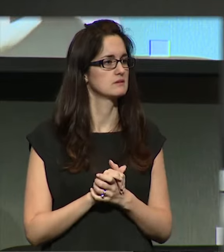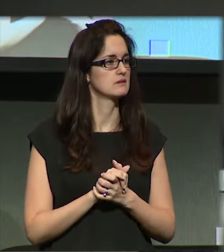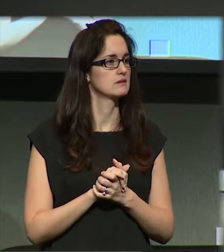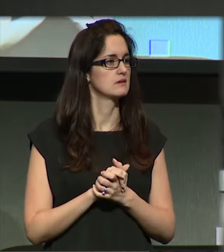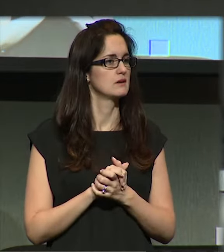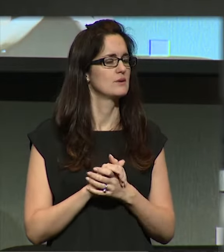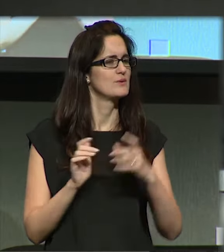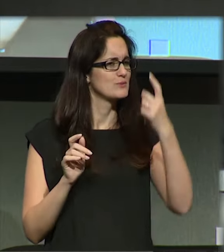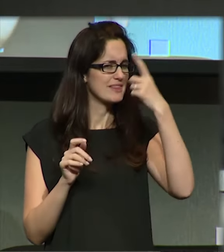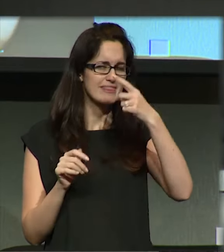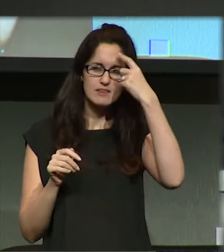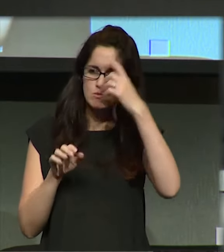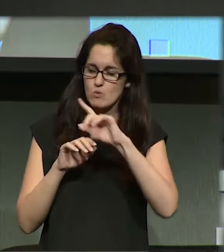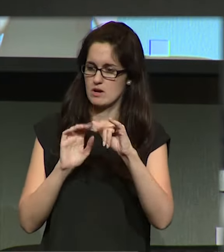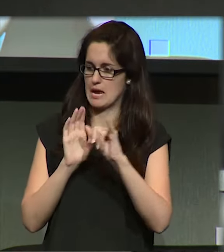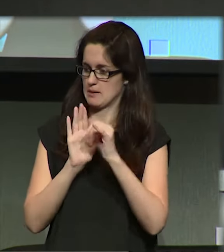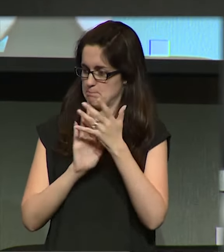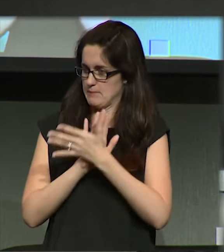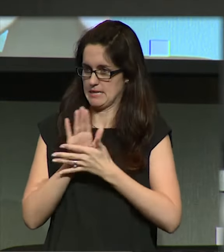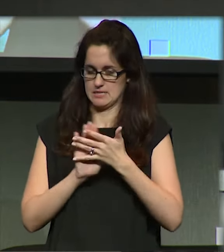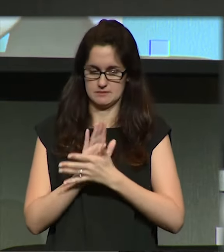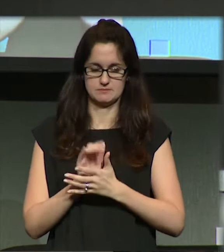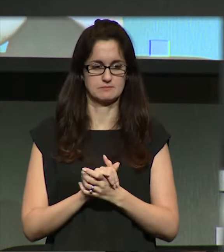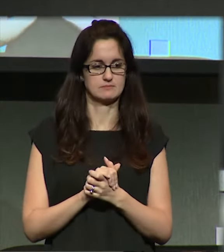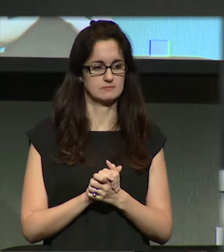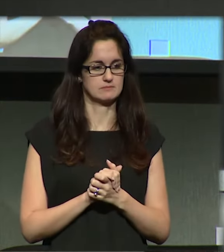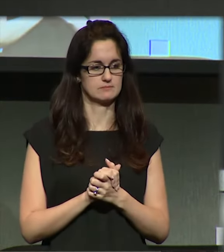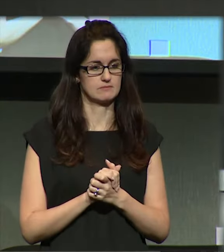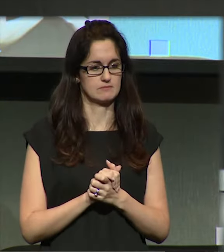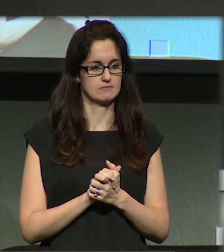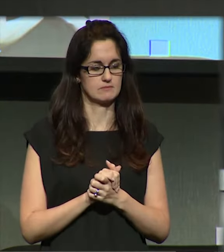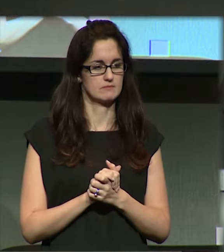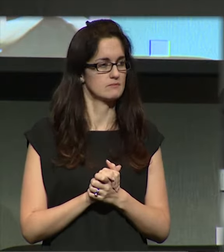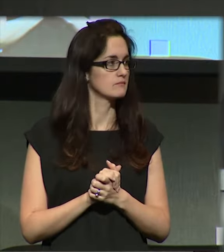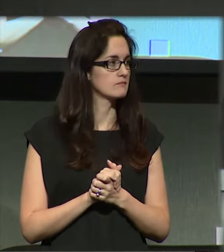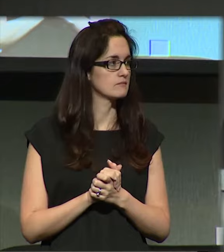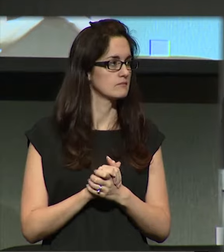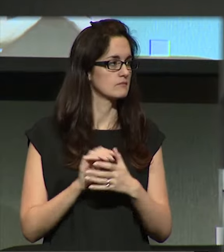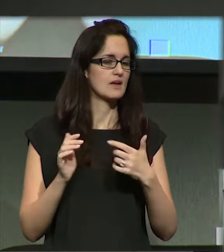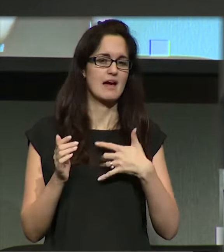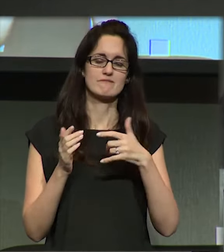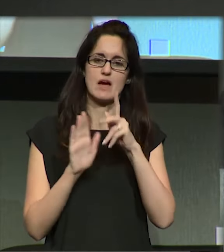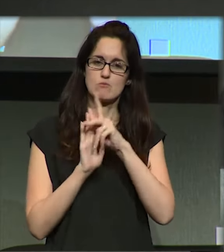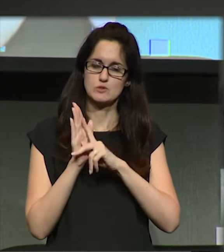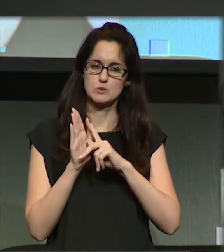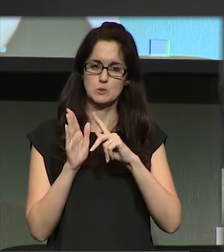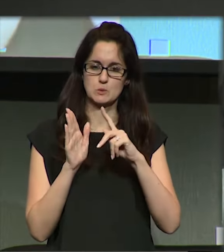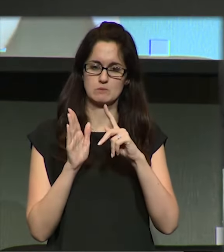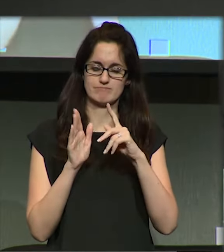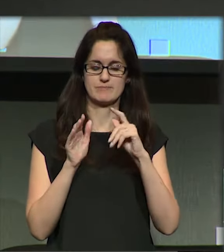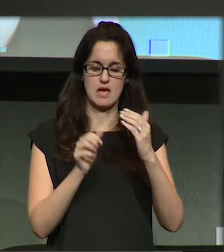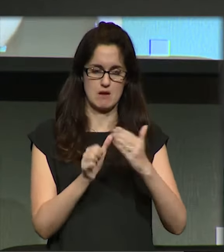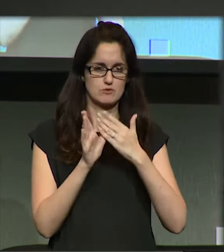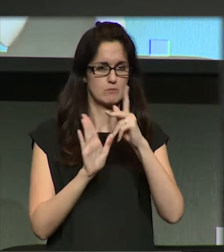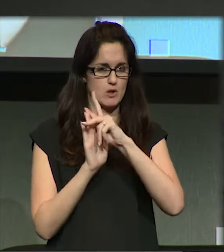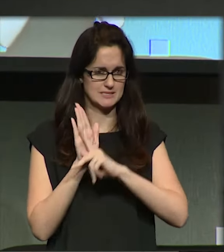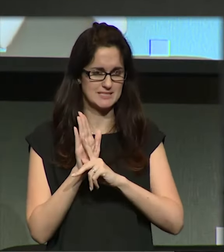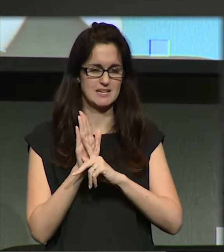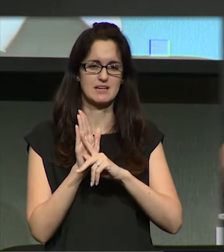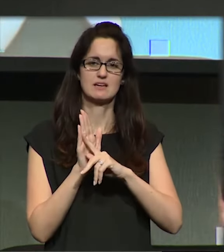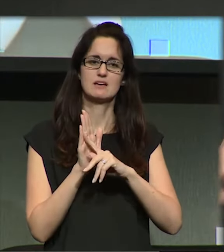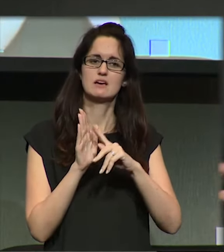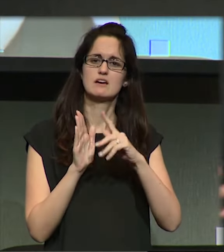and what we mean by that, because I watch with some dismay where we go in Aboriginal policy and where we've gone over the last 15 years,